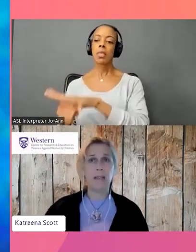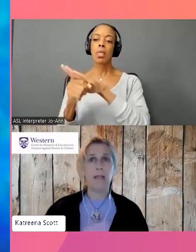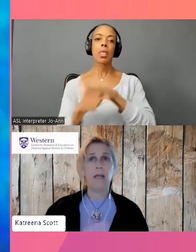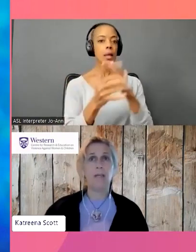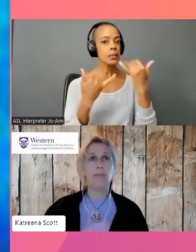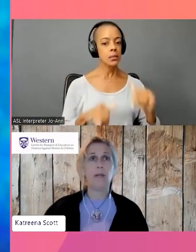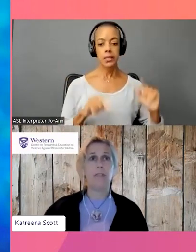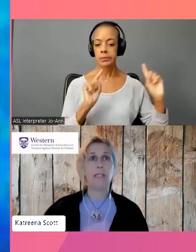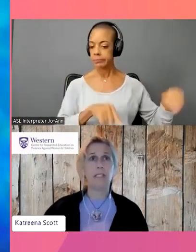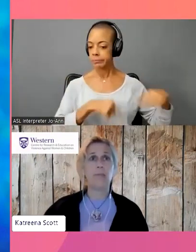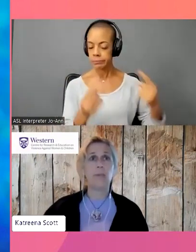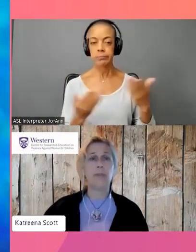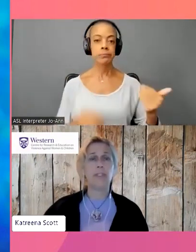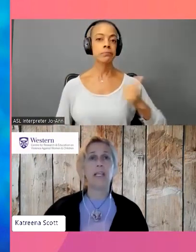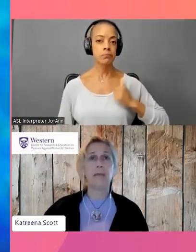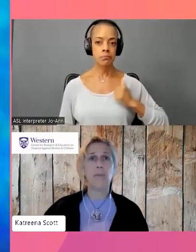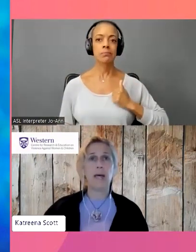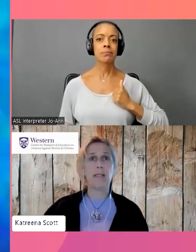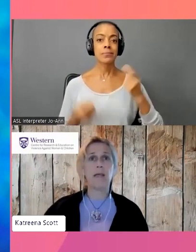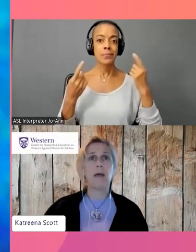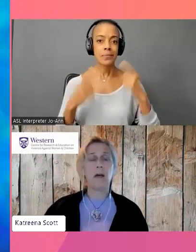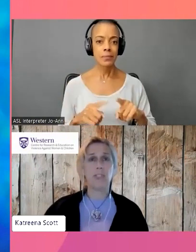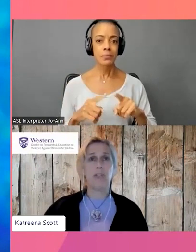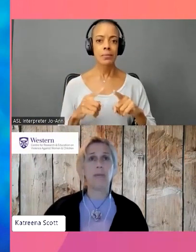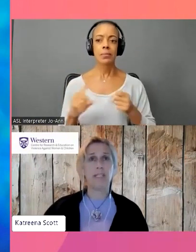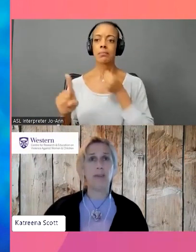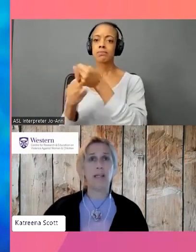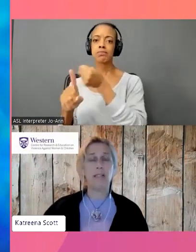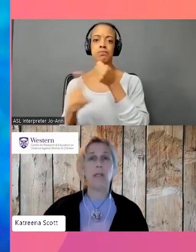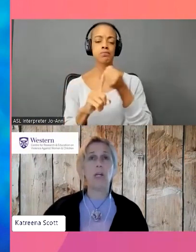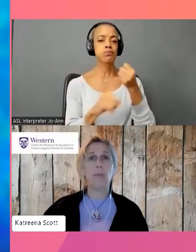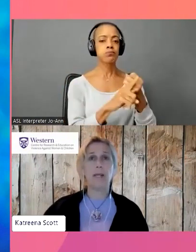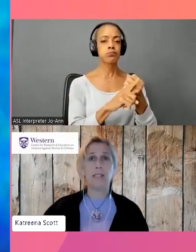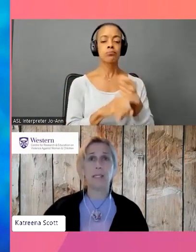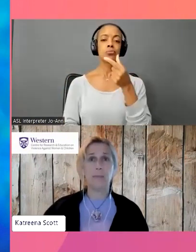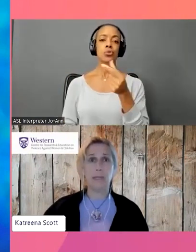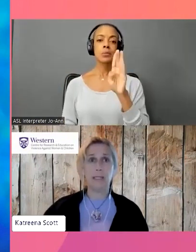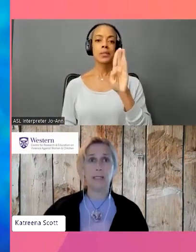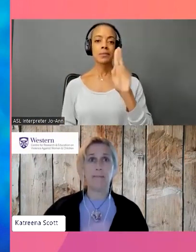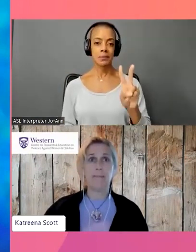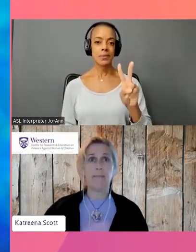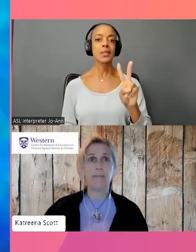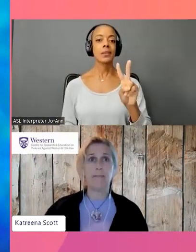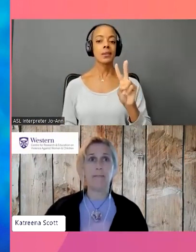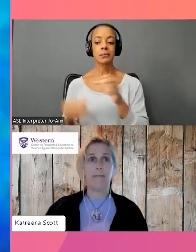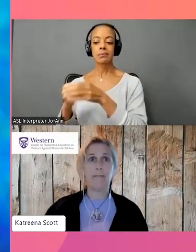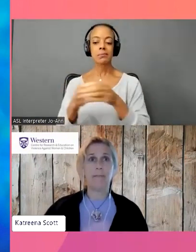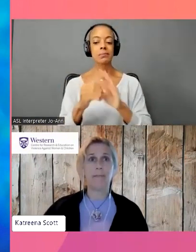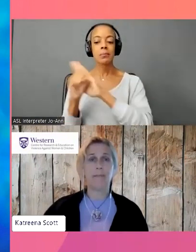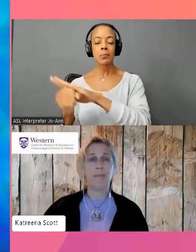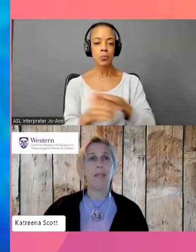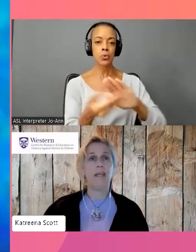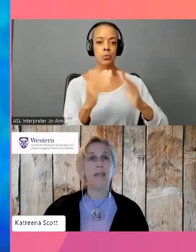Canada and that result in disproportionate impacts of gender-based violence on oppressed communities.